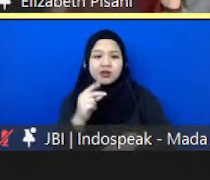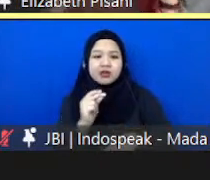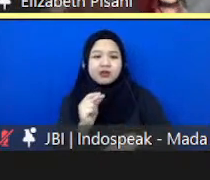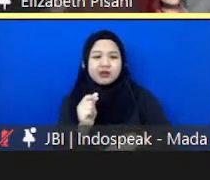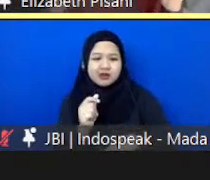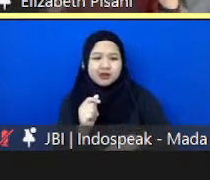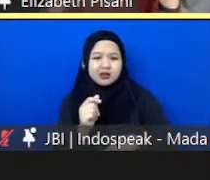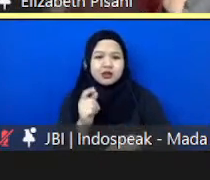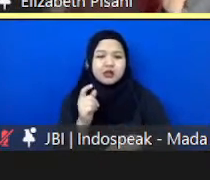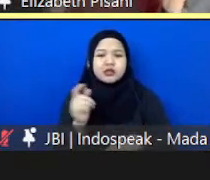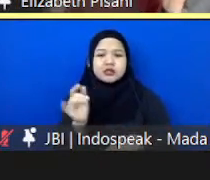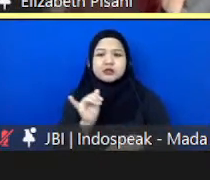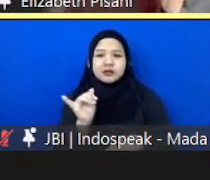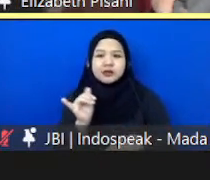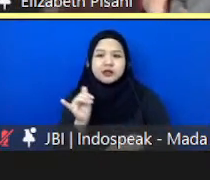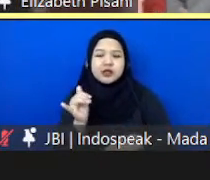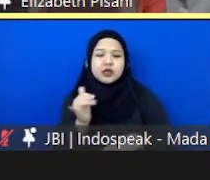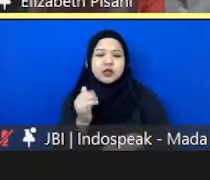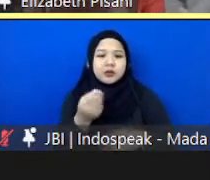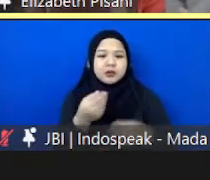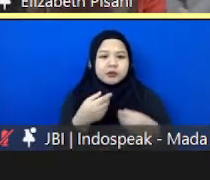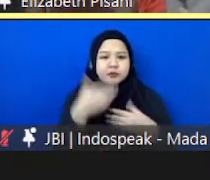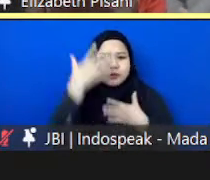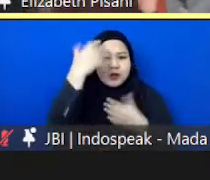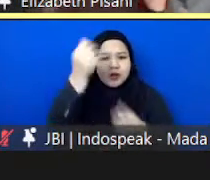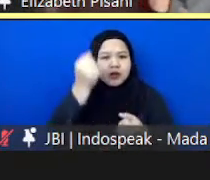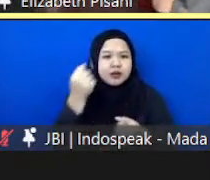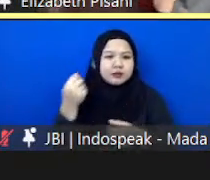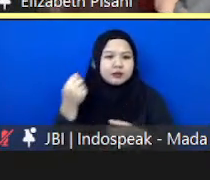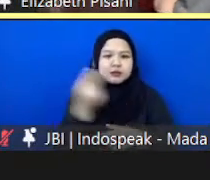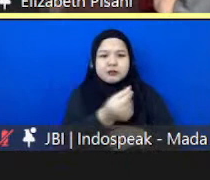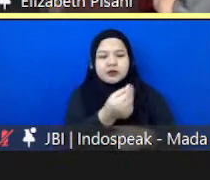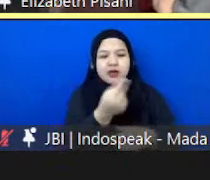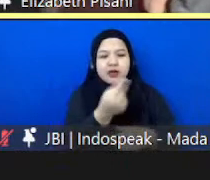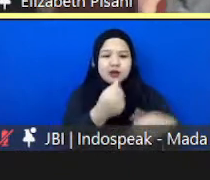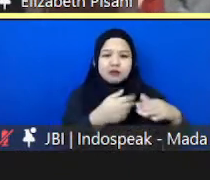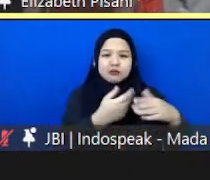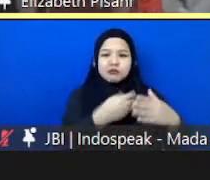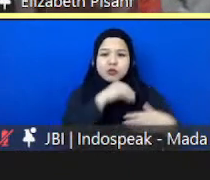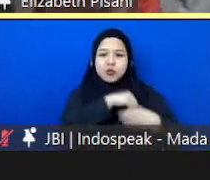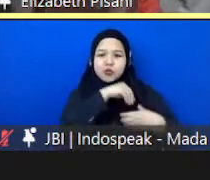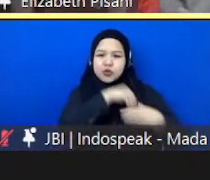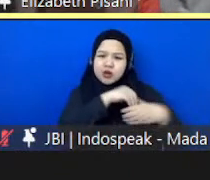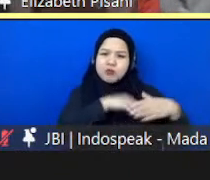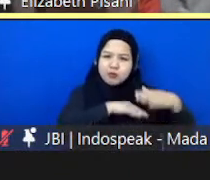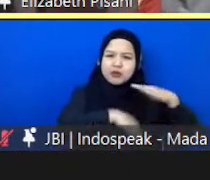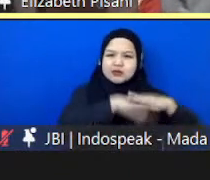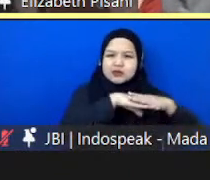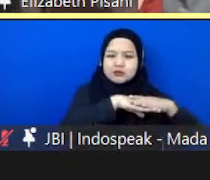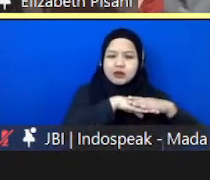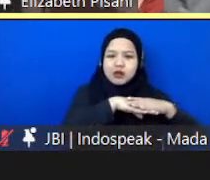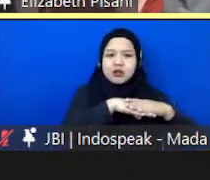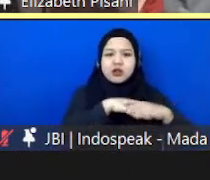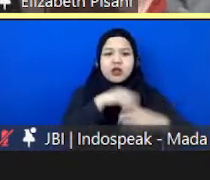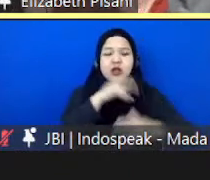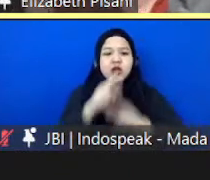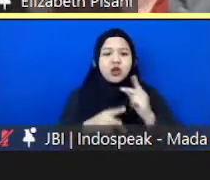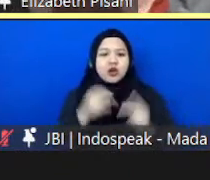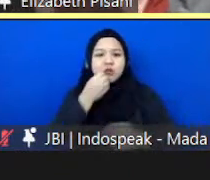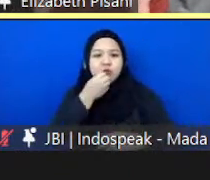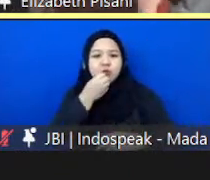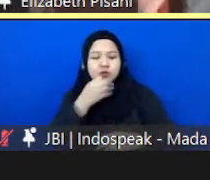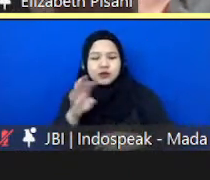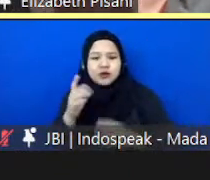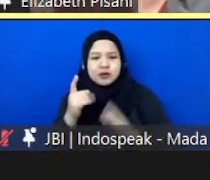HET reflects what companies expect. The difference in the blue, that's the difference in the red dots. The difference in the blue is